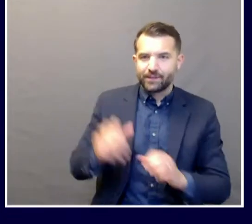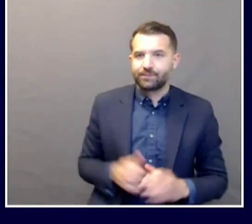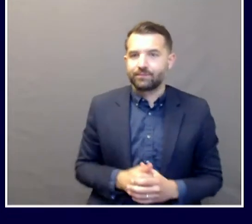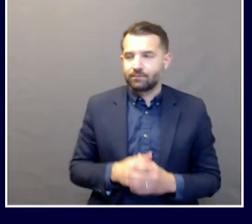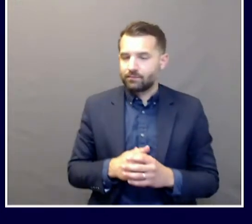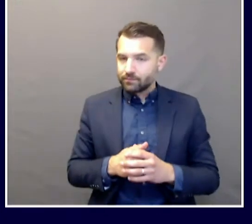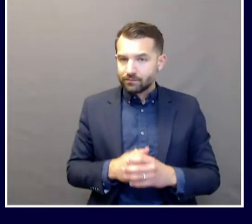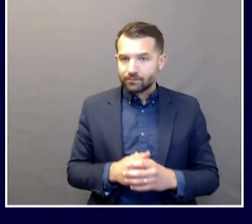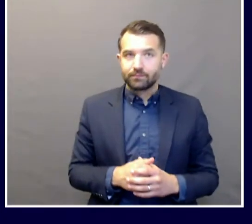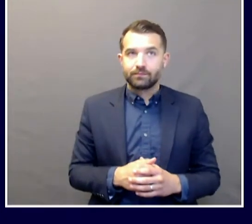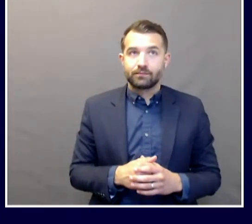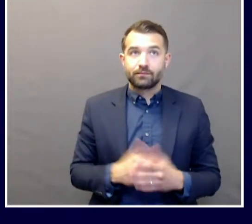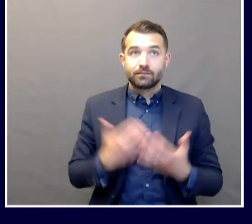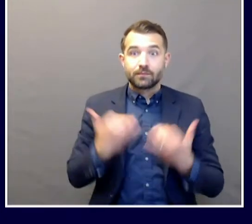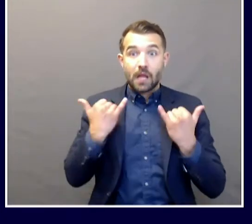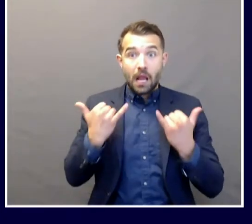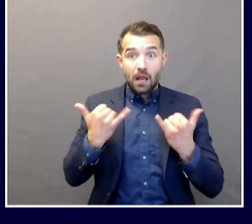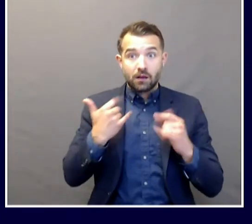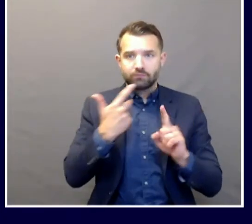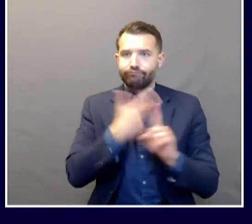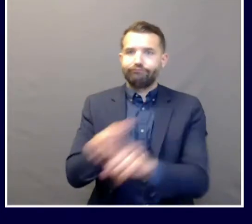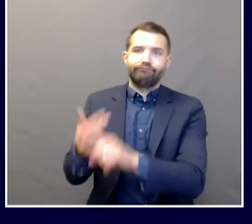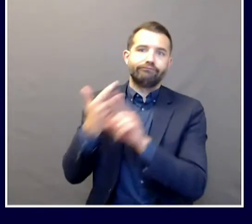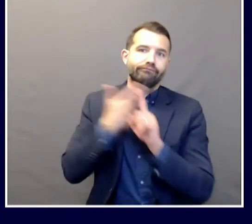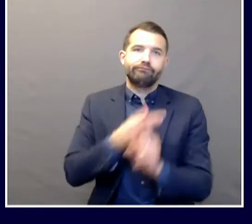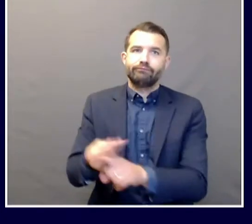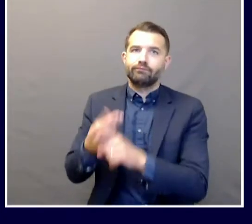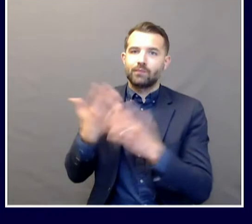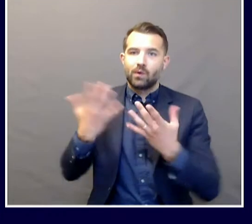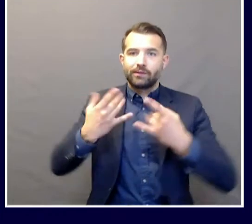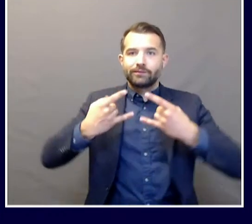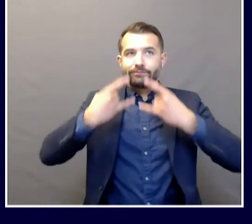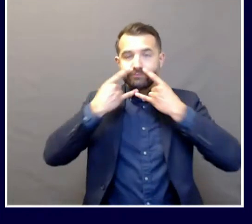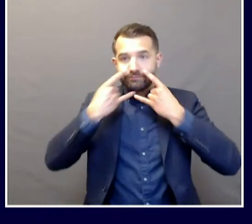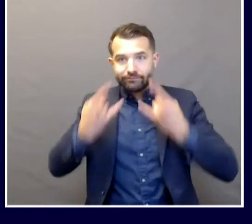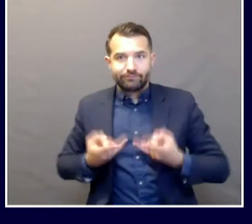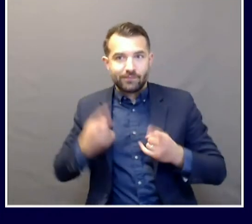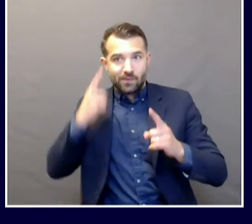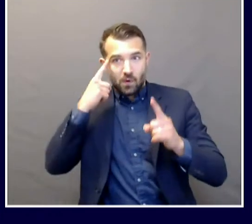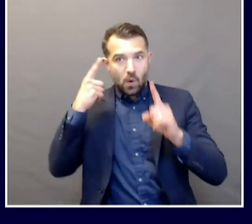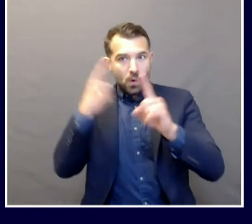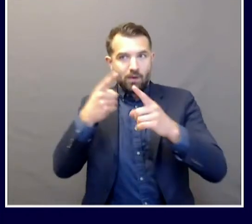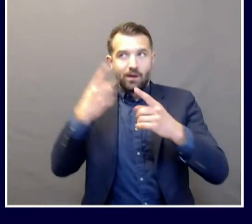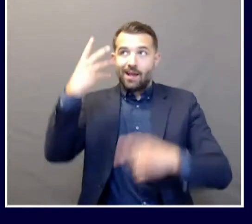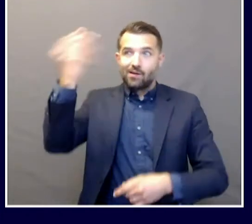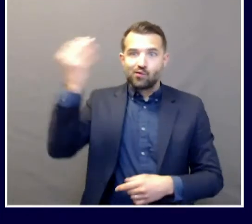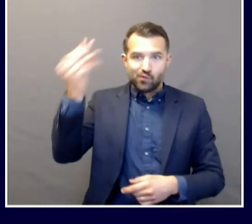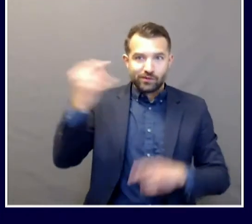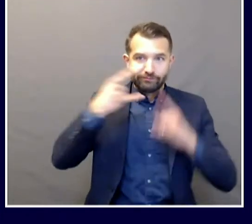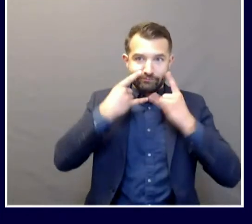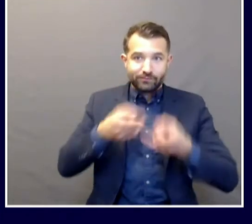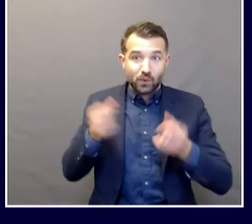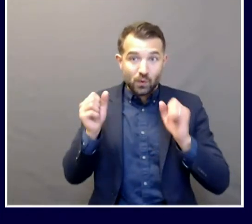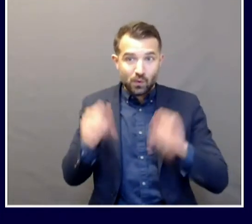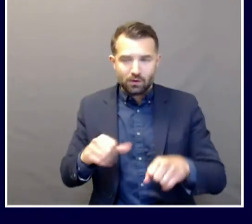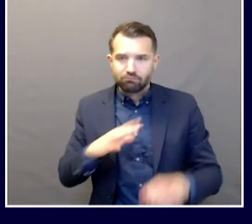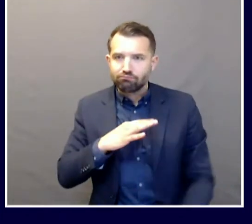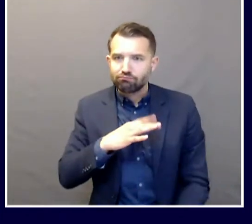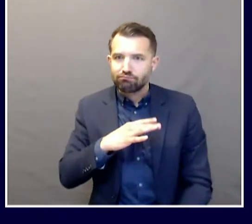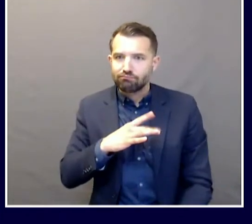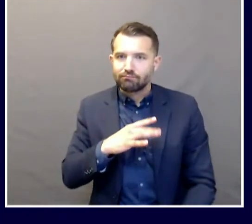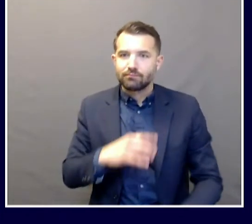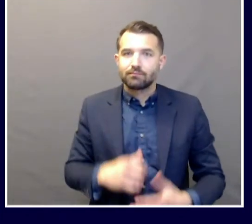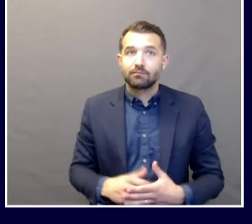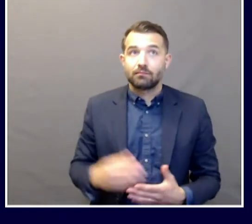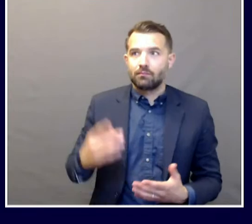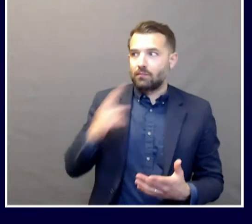mandate and not need to quarantine. So right now, Evan, I'm focused on making the case for the vaccine on its